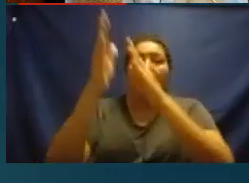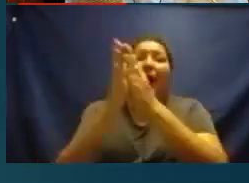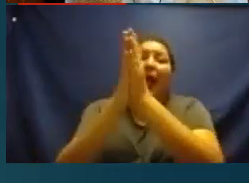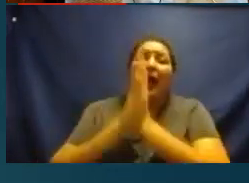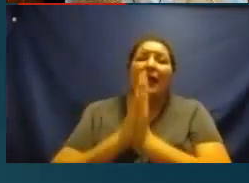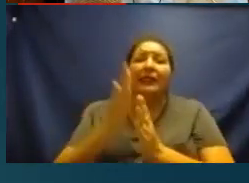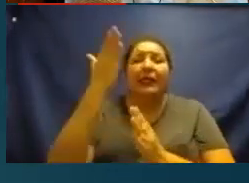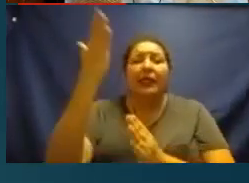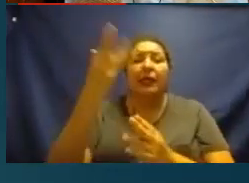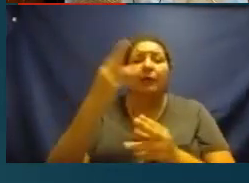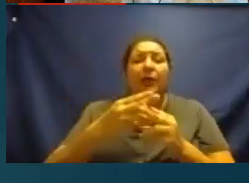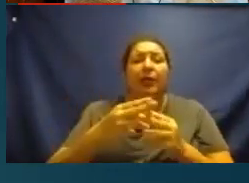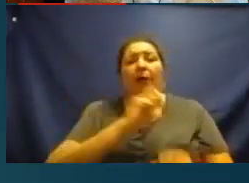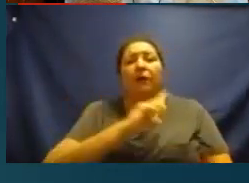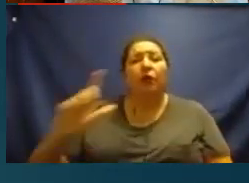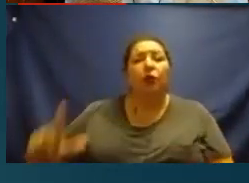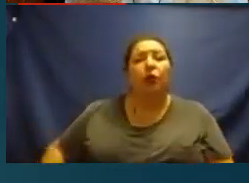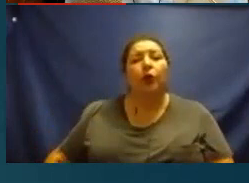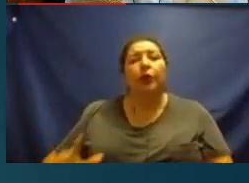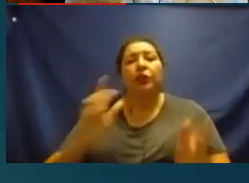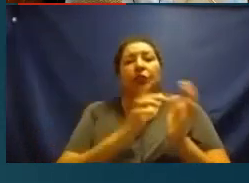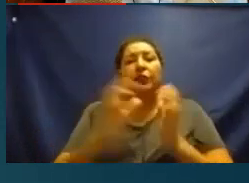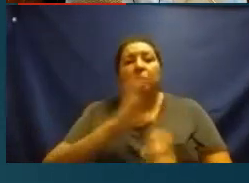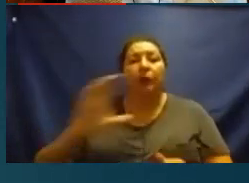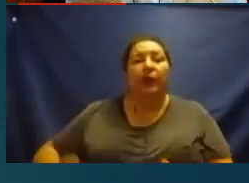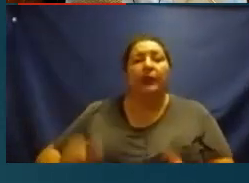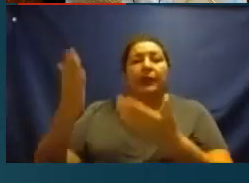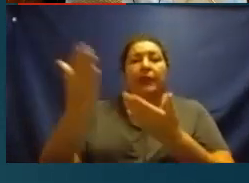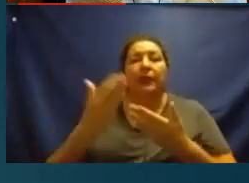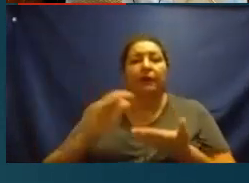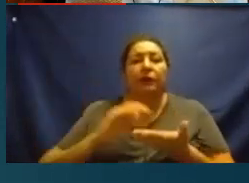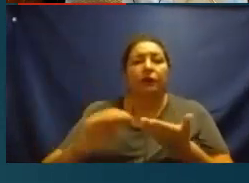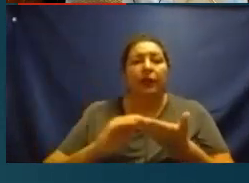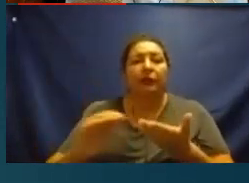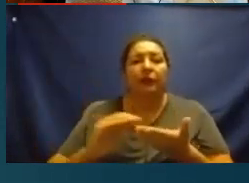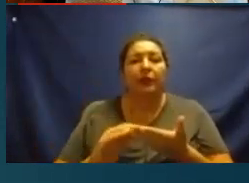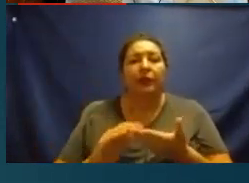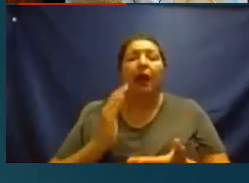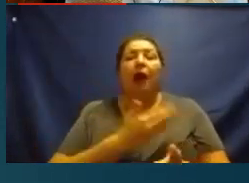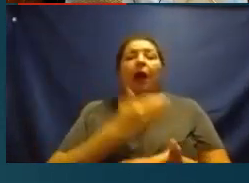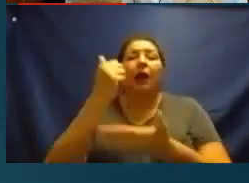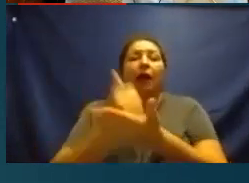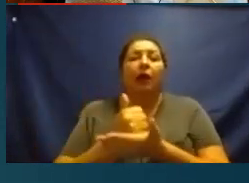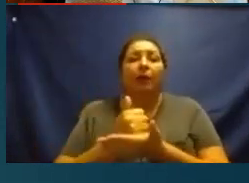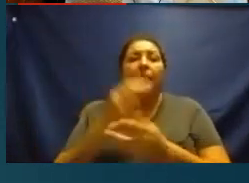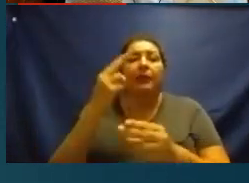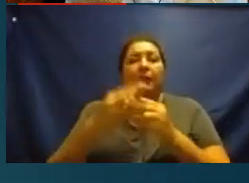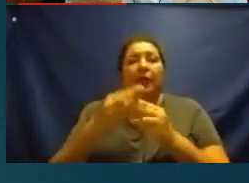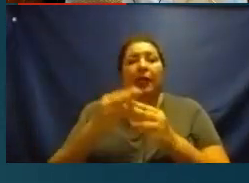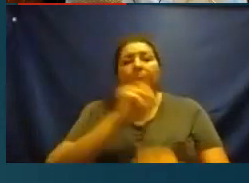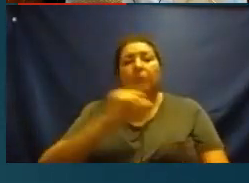the name of our Lord Jesus Christ to grant us forgiveness. Our help is in the name of the